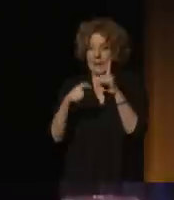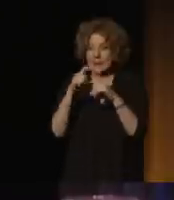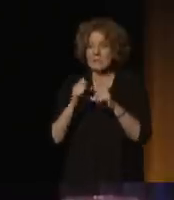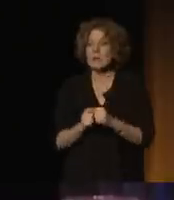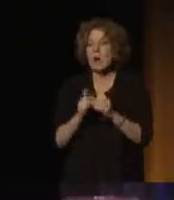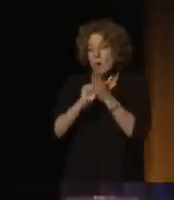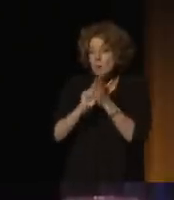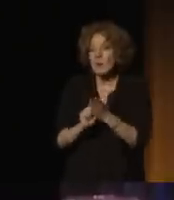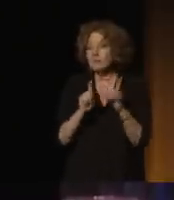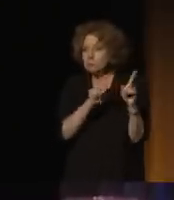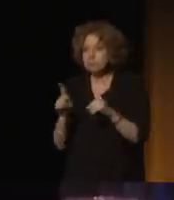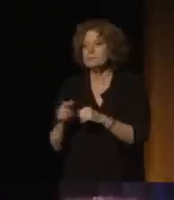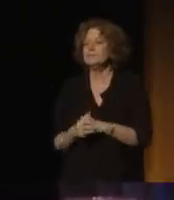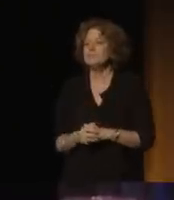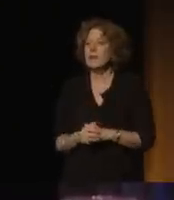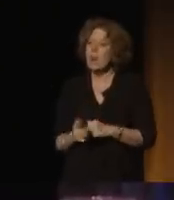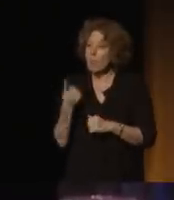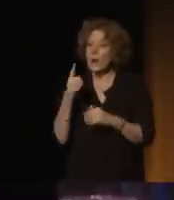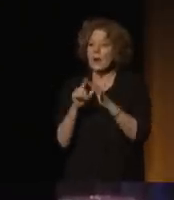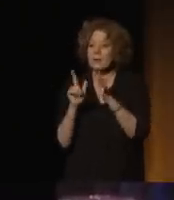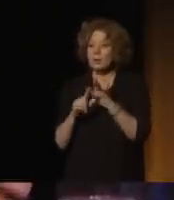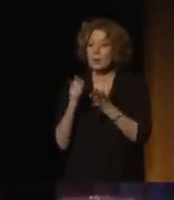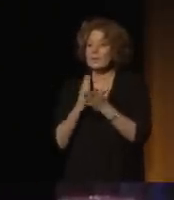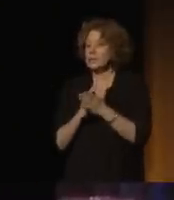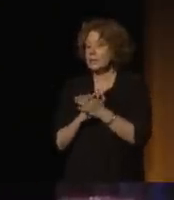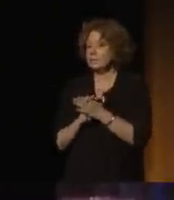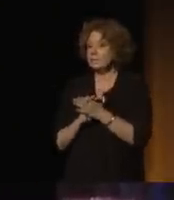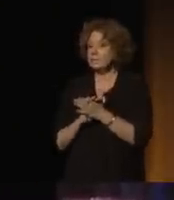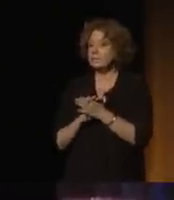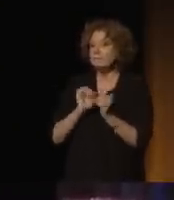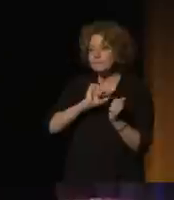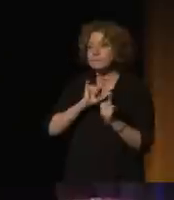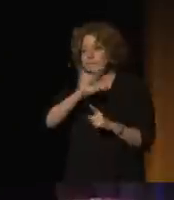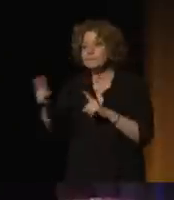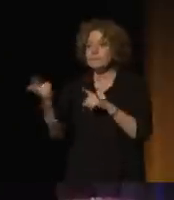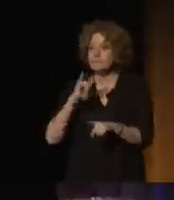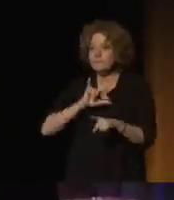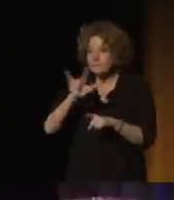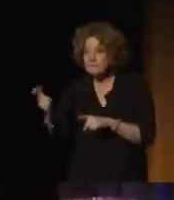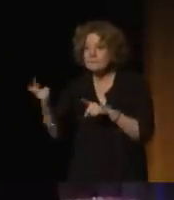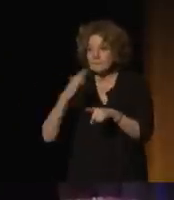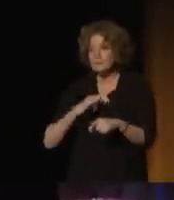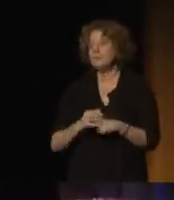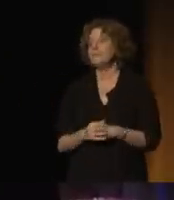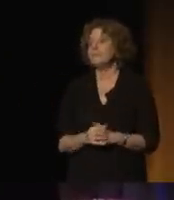write and do various things. And one of the things I do is go back and forth to the States, where I've tapped into